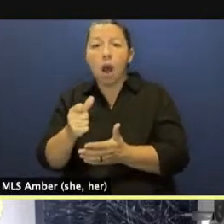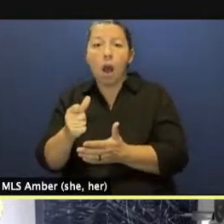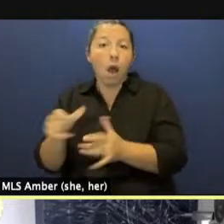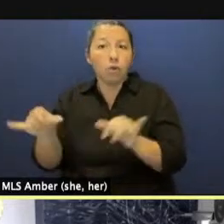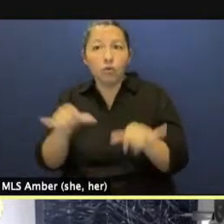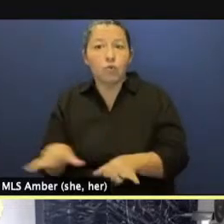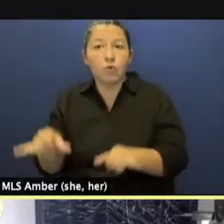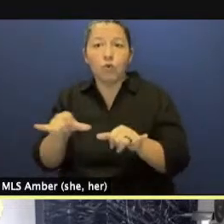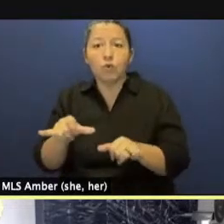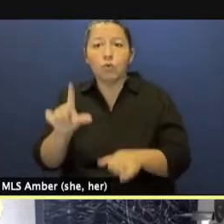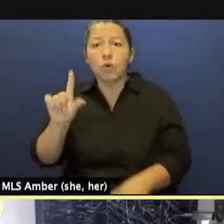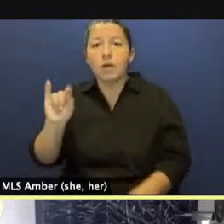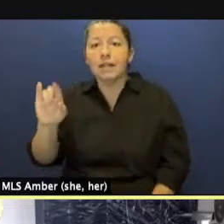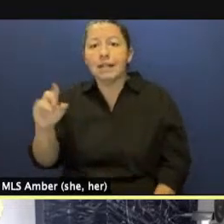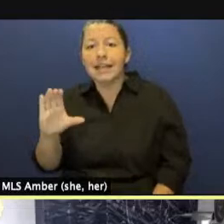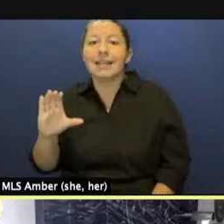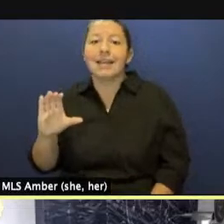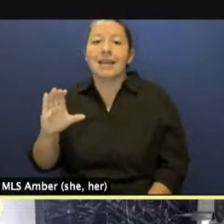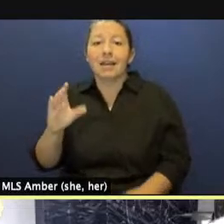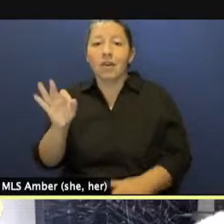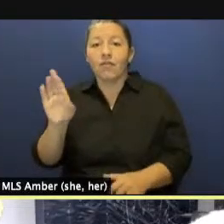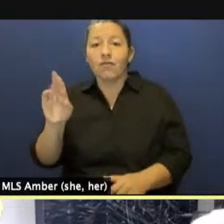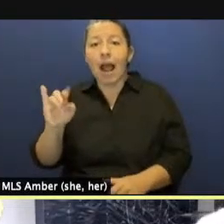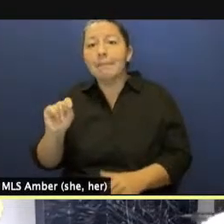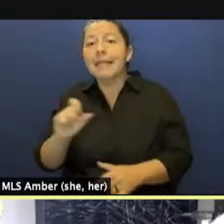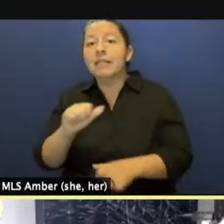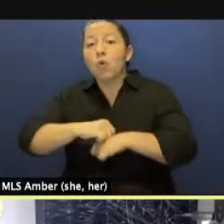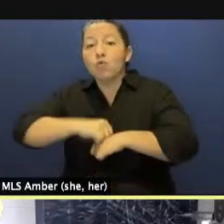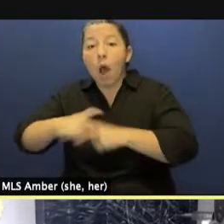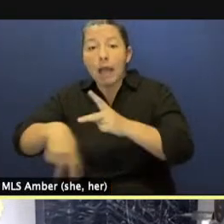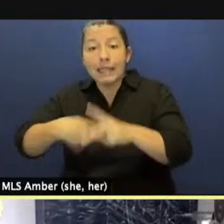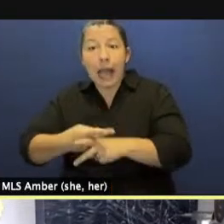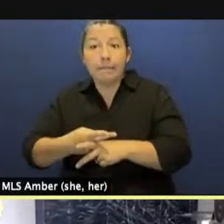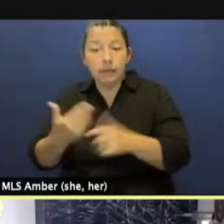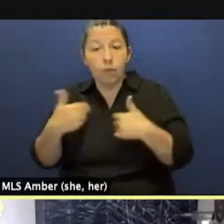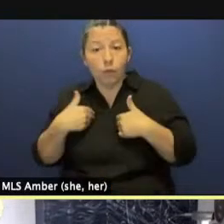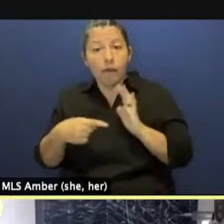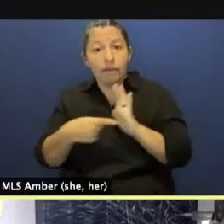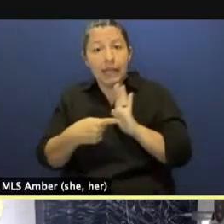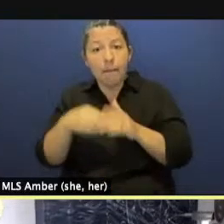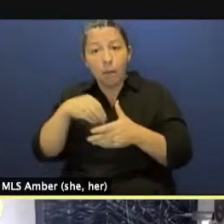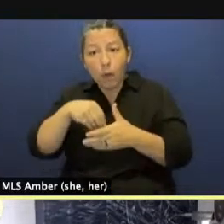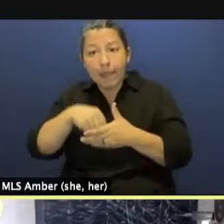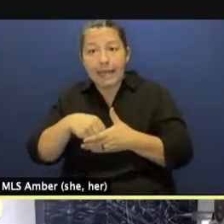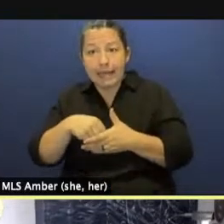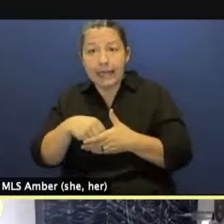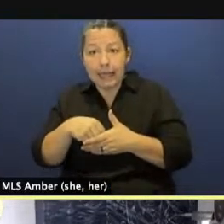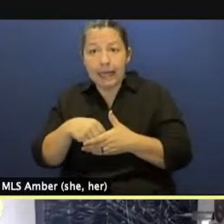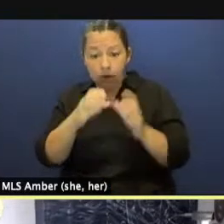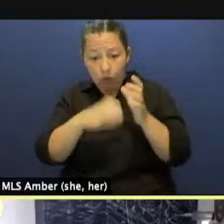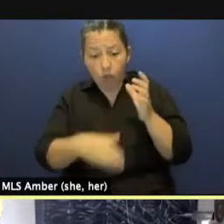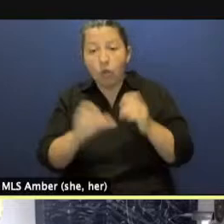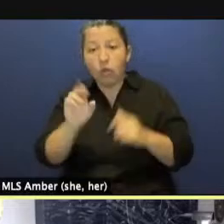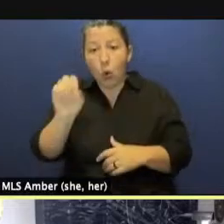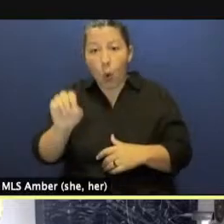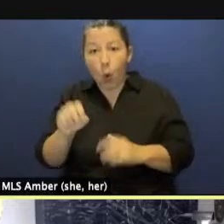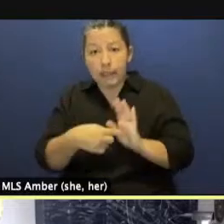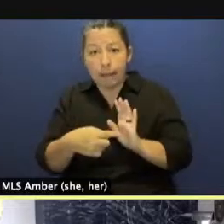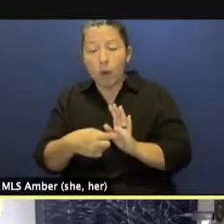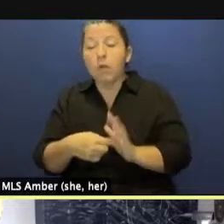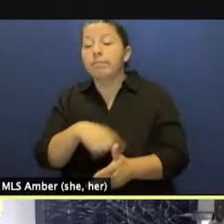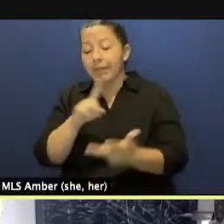and rock types that were sampled within this core. And then